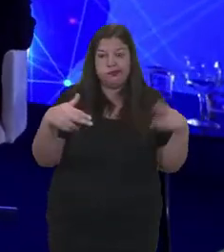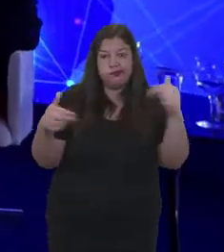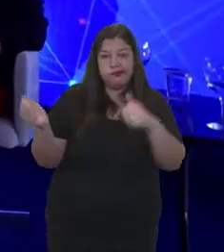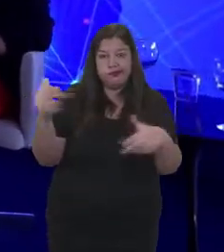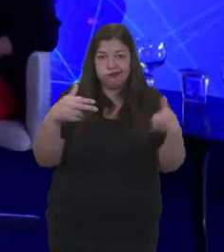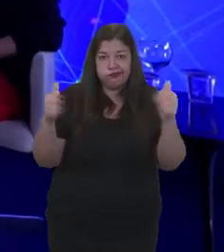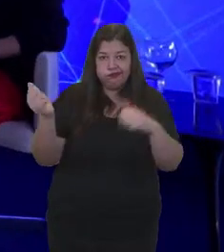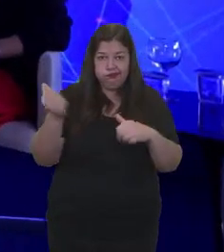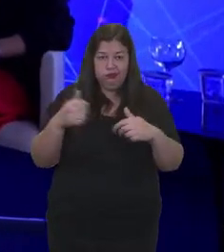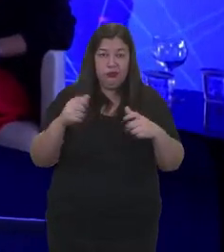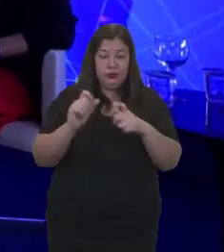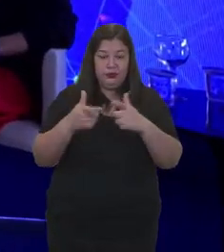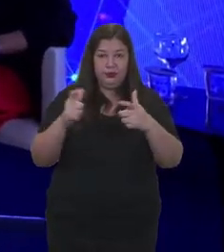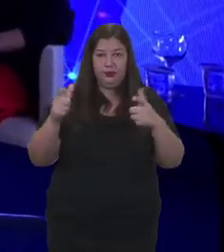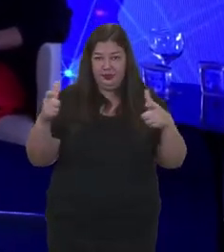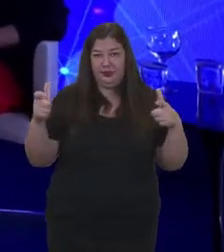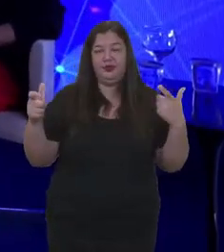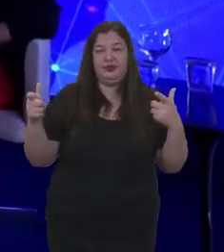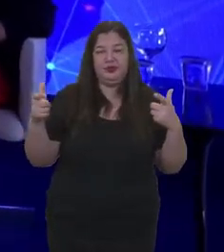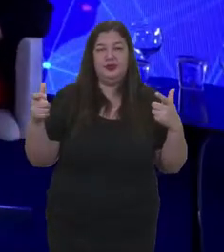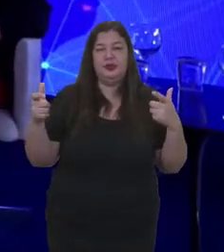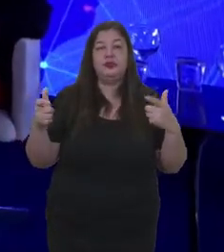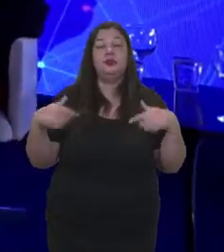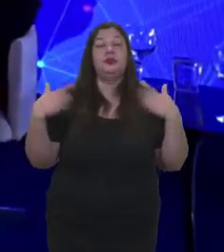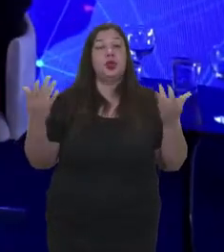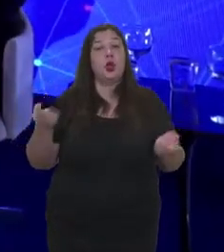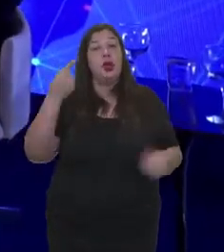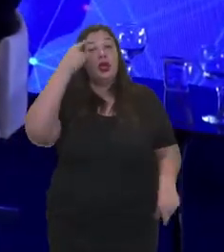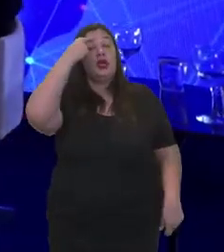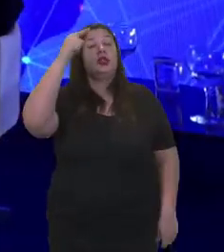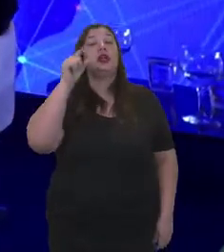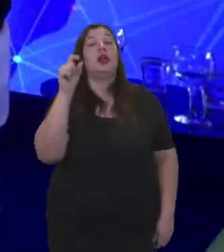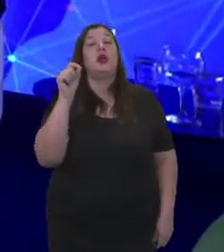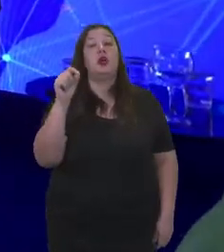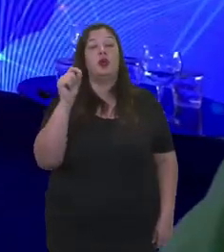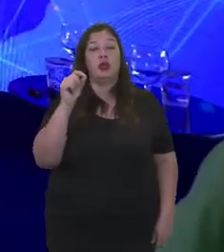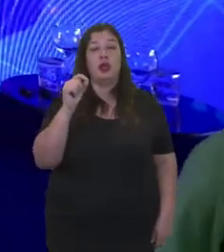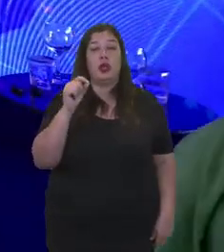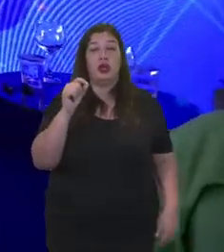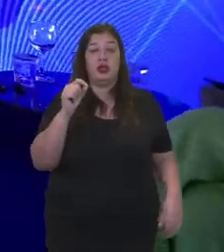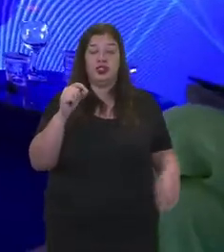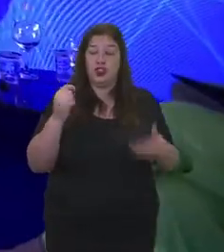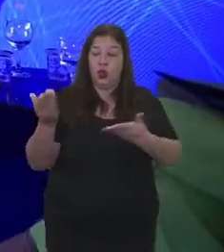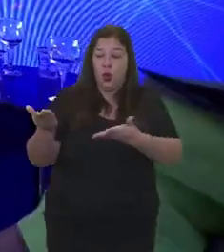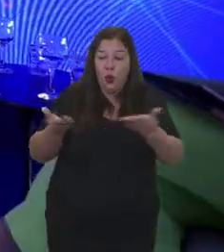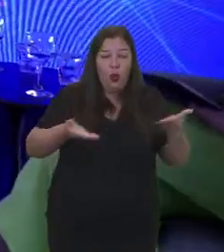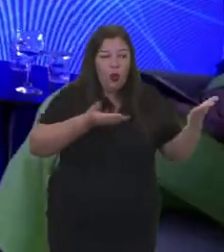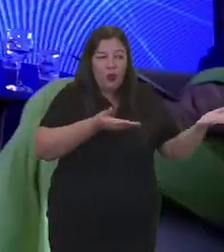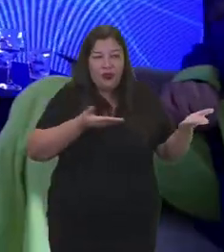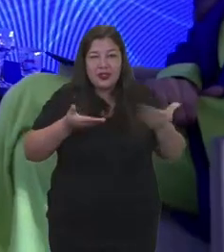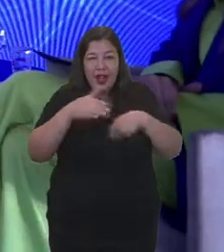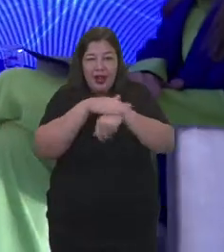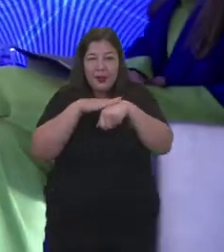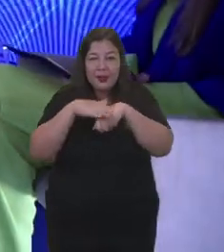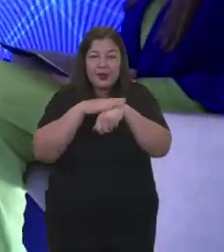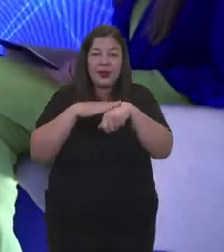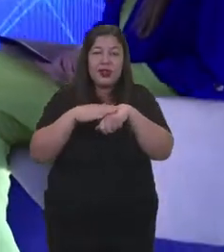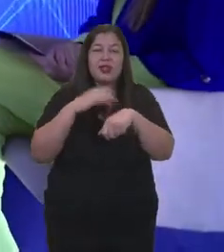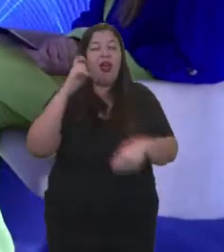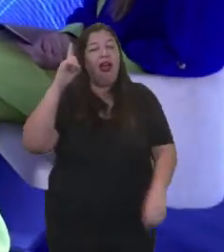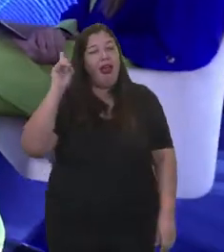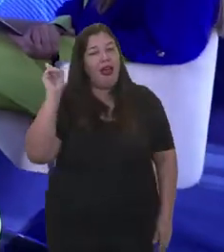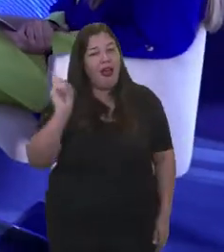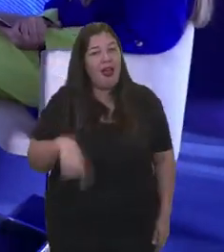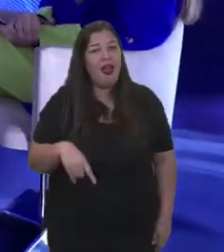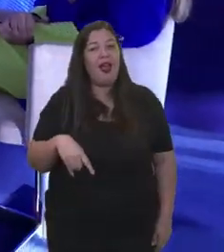as an endeavor. We have 700,000 people. These numbers are huge. So the idea in the panel is to be able to invite you and